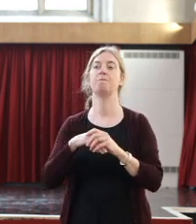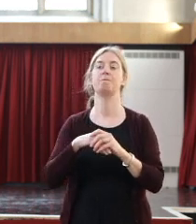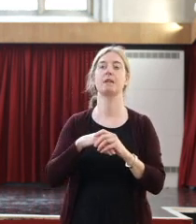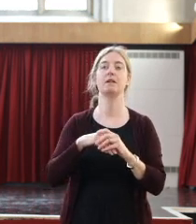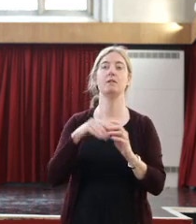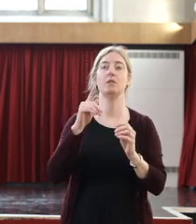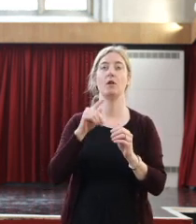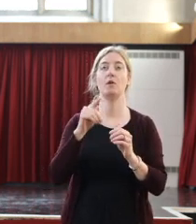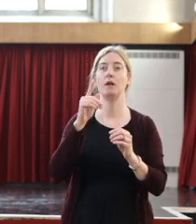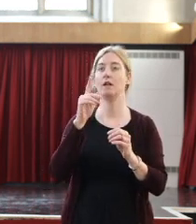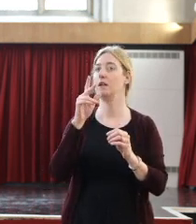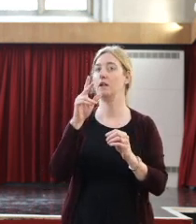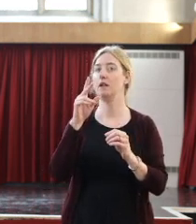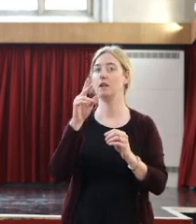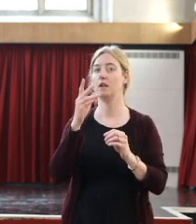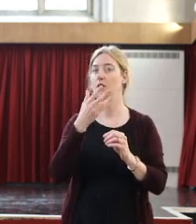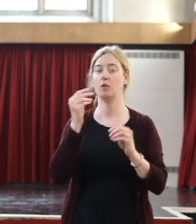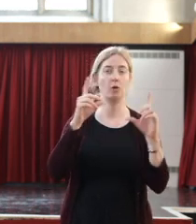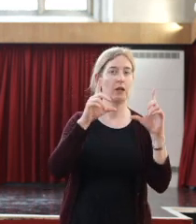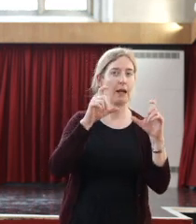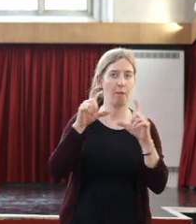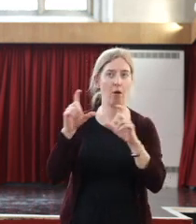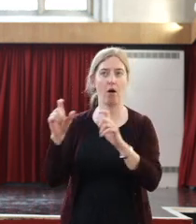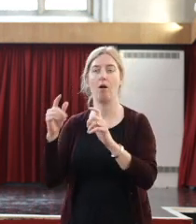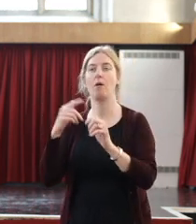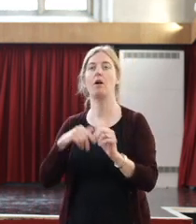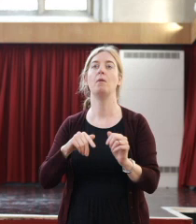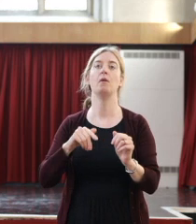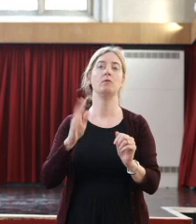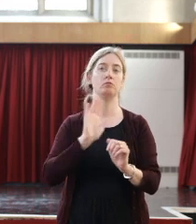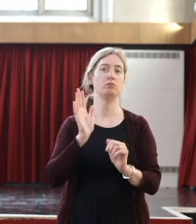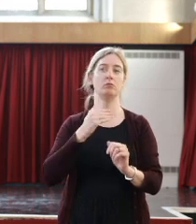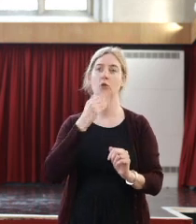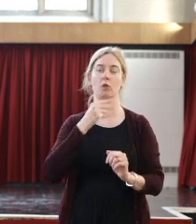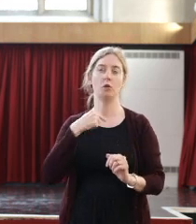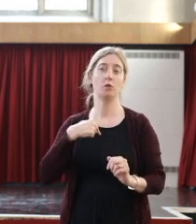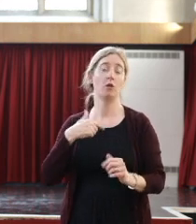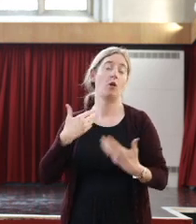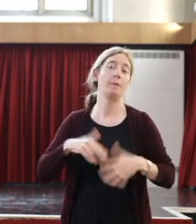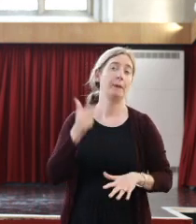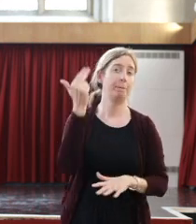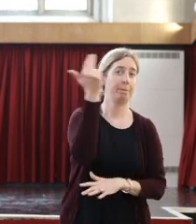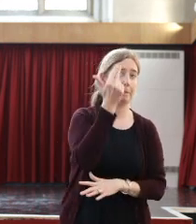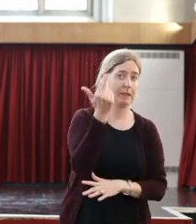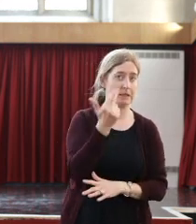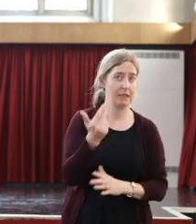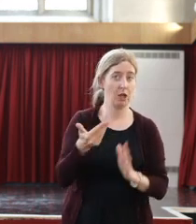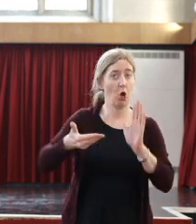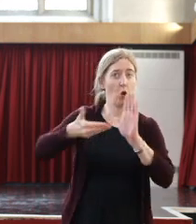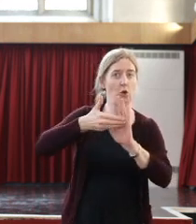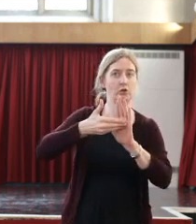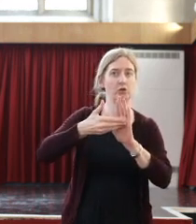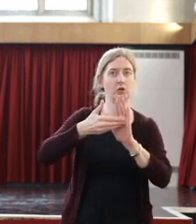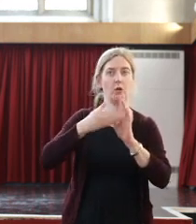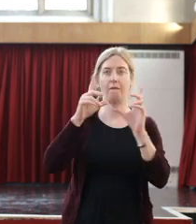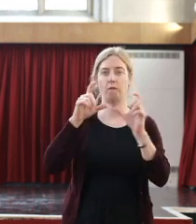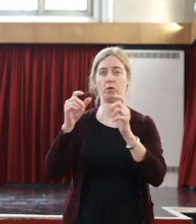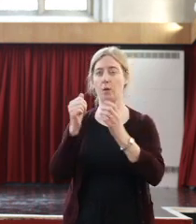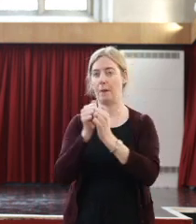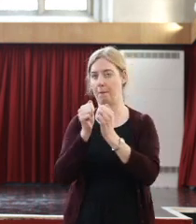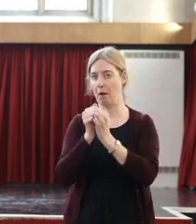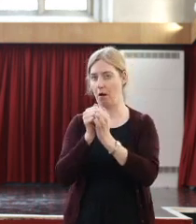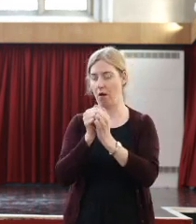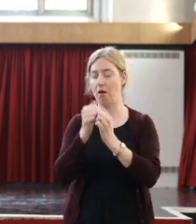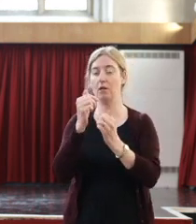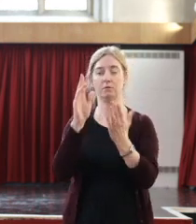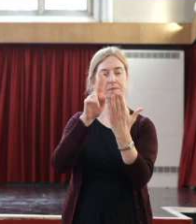photography without the use of a camera. So I will paint directly onto photographic paper, and for